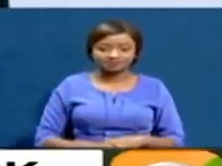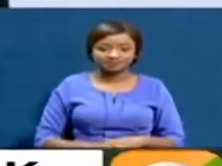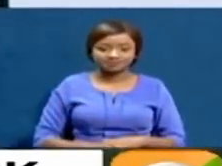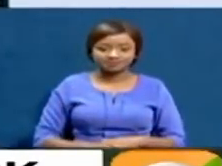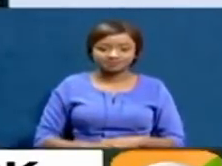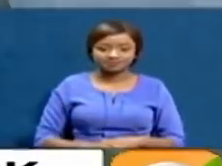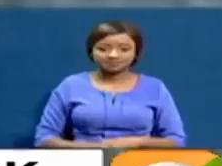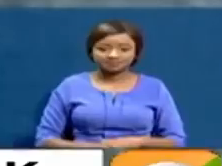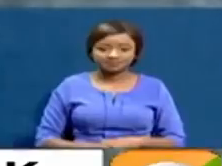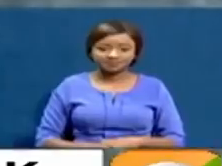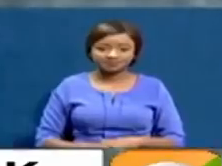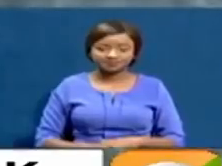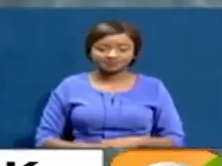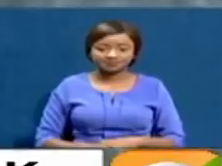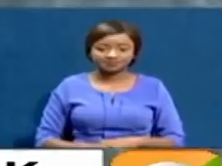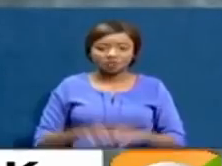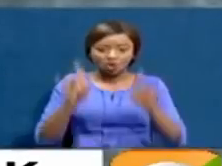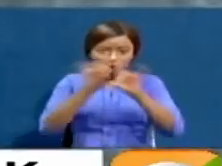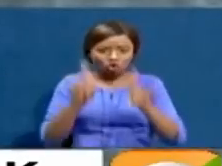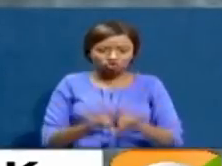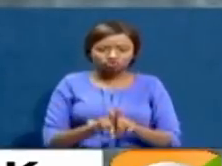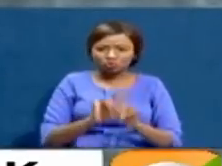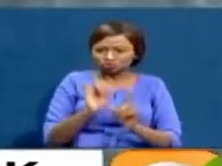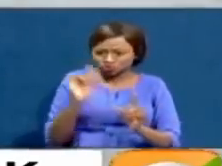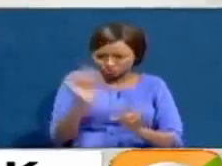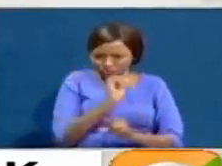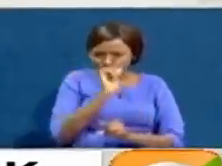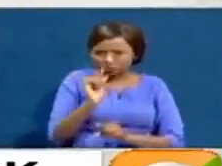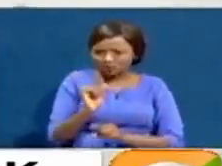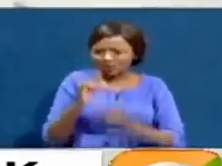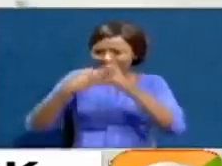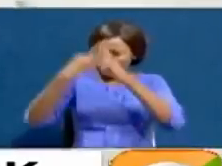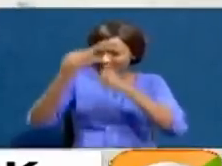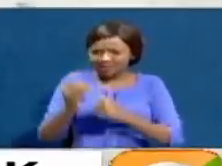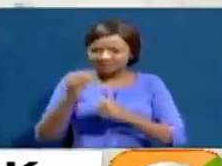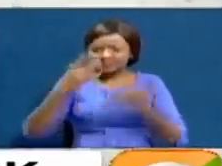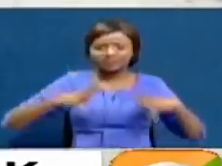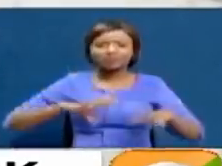killing three people, and barely a fortnight after more than 80 people were killed